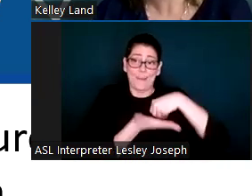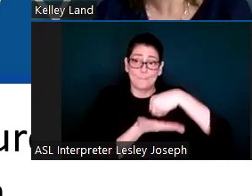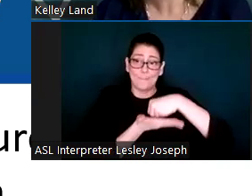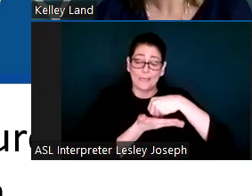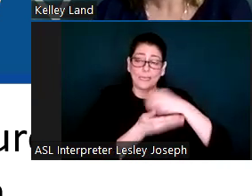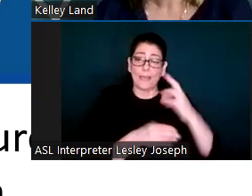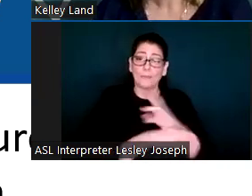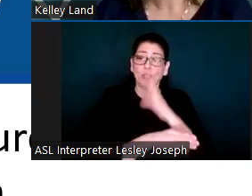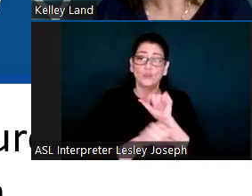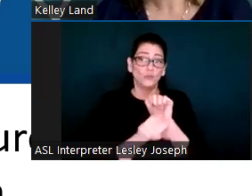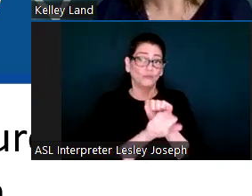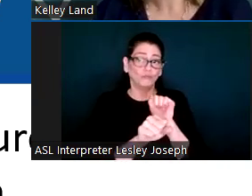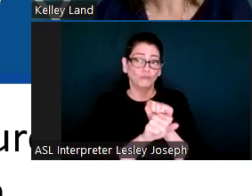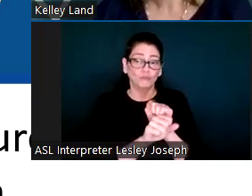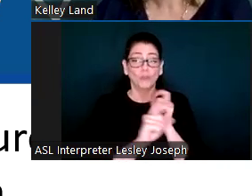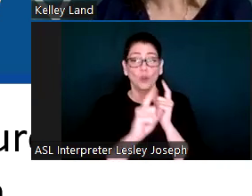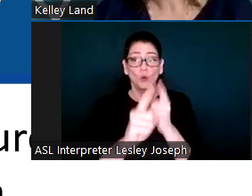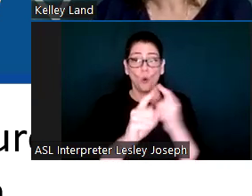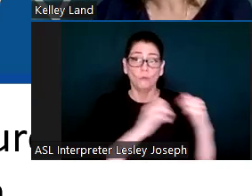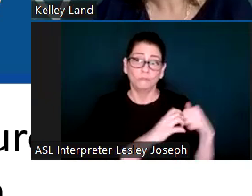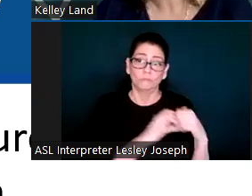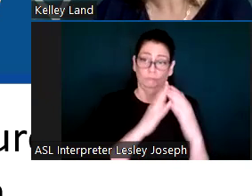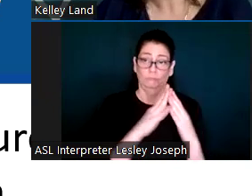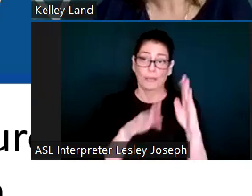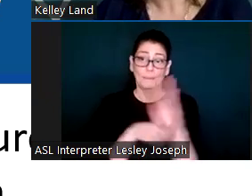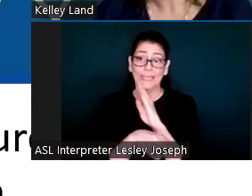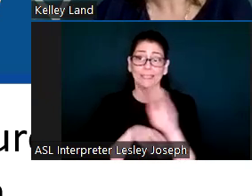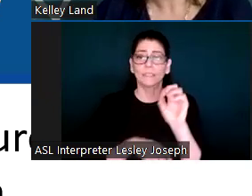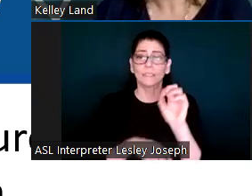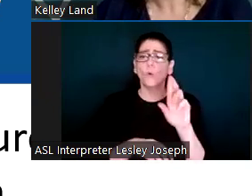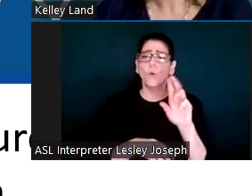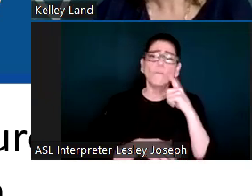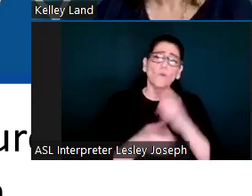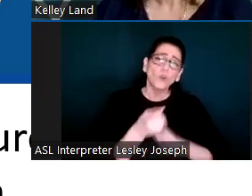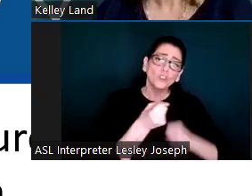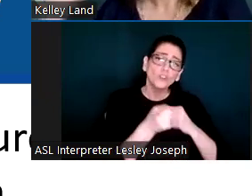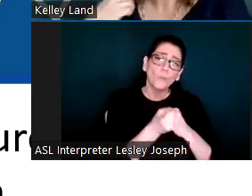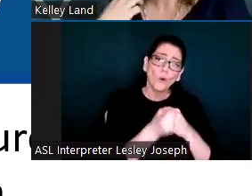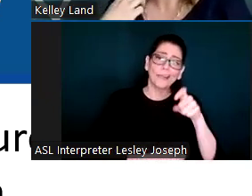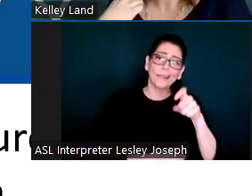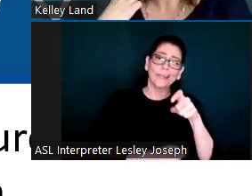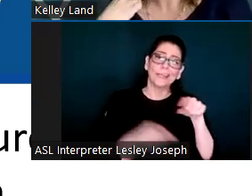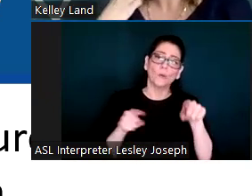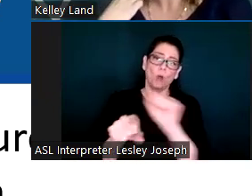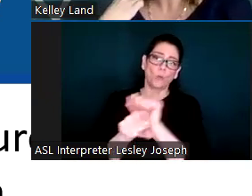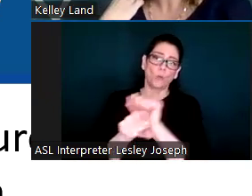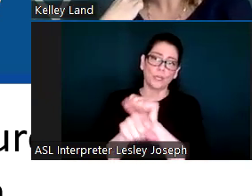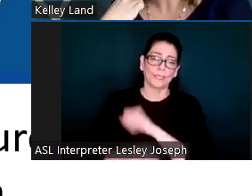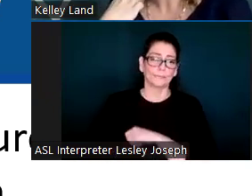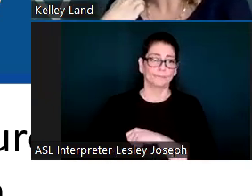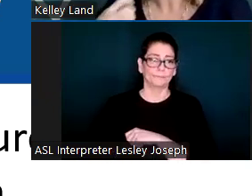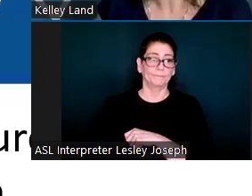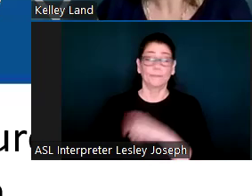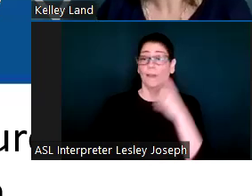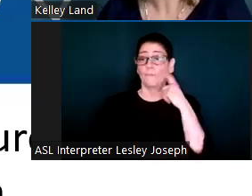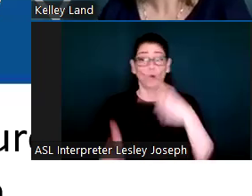work goal, to start a business, or for supports that they need on the job. Some examples of what a beneficiary can use